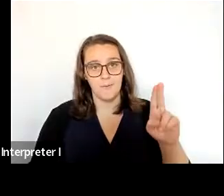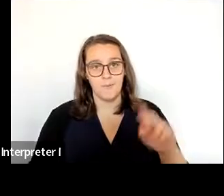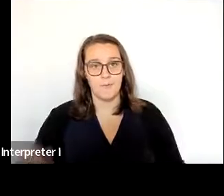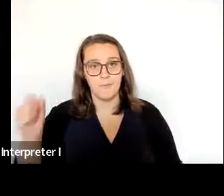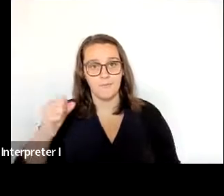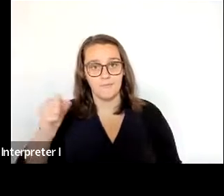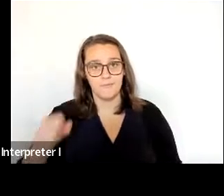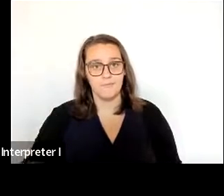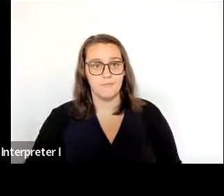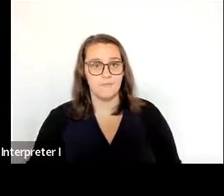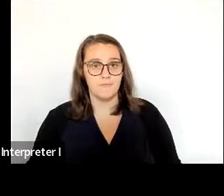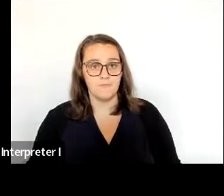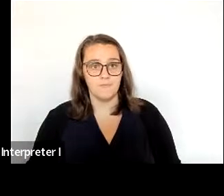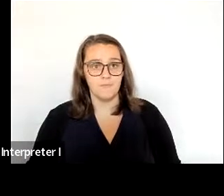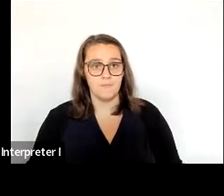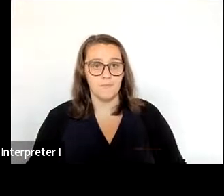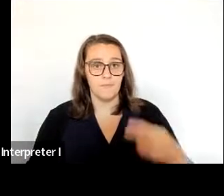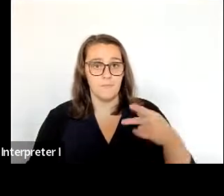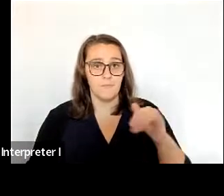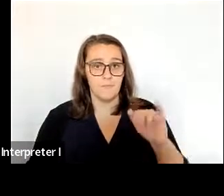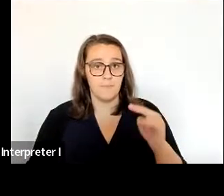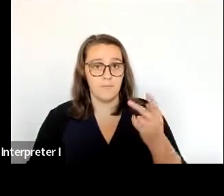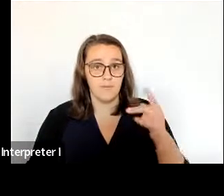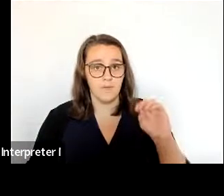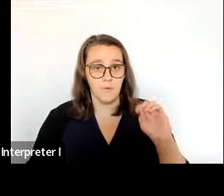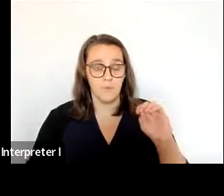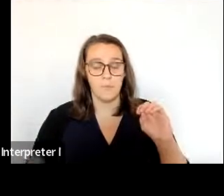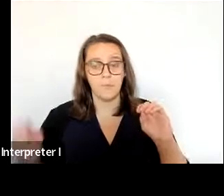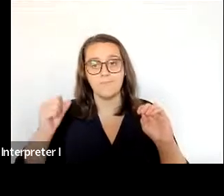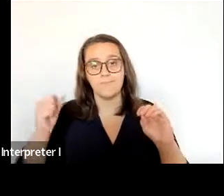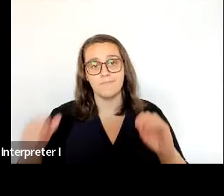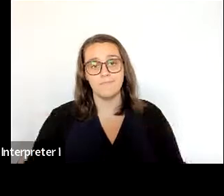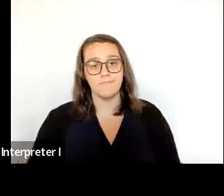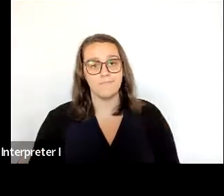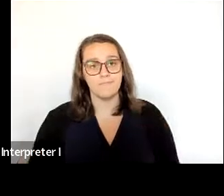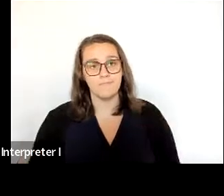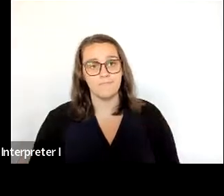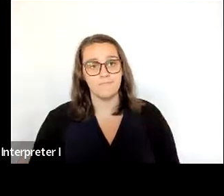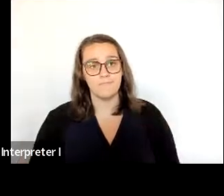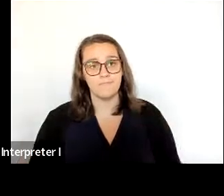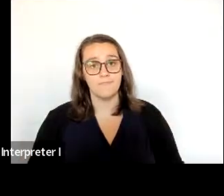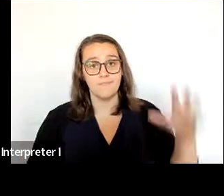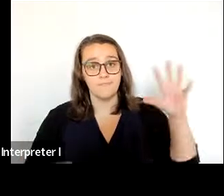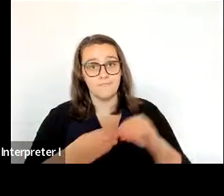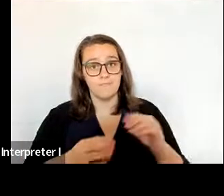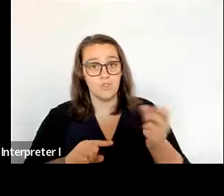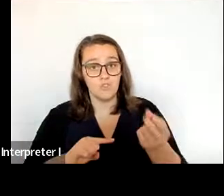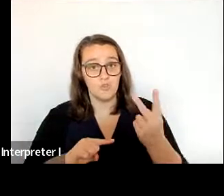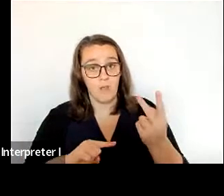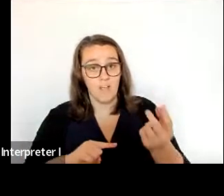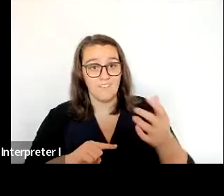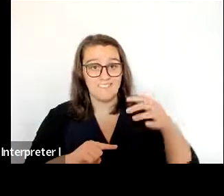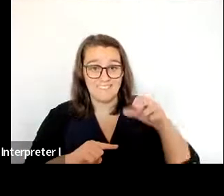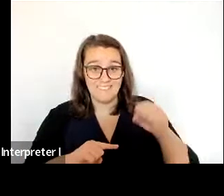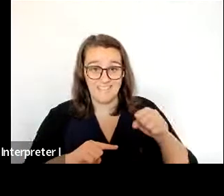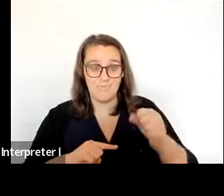Nadeau votes yes. Councilmember Pinto. Yes. Councilmember Pinto votes yes. Mr. Chairman, there are 12 yeses and 1 absent.